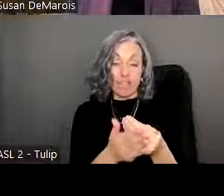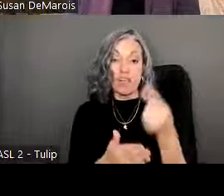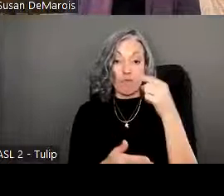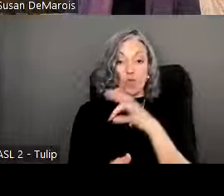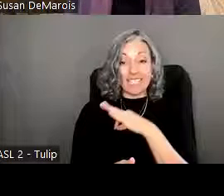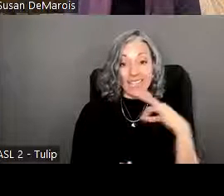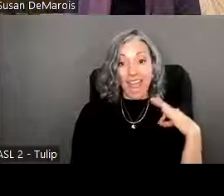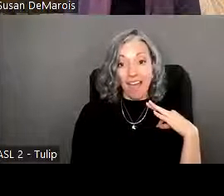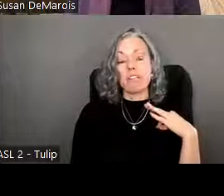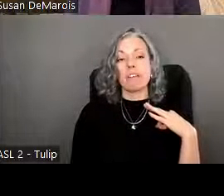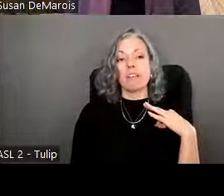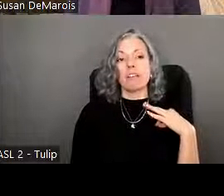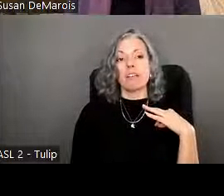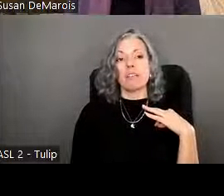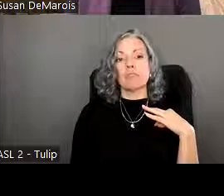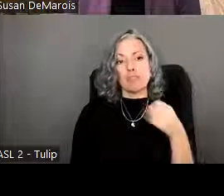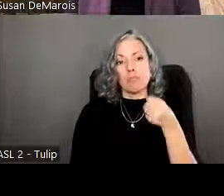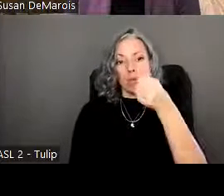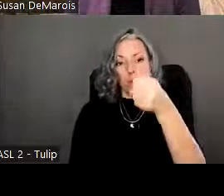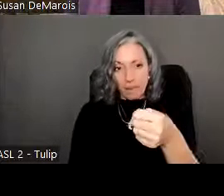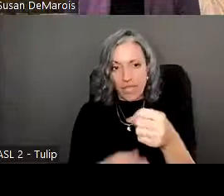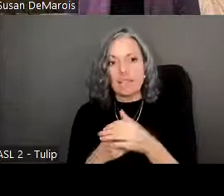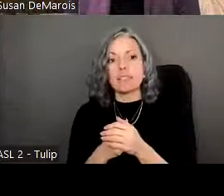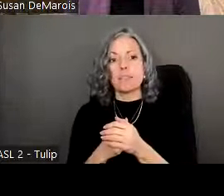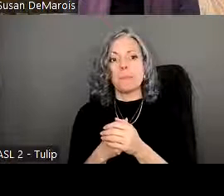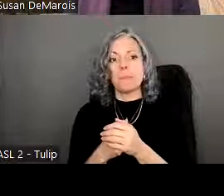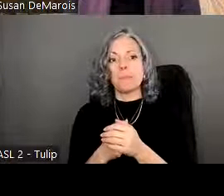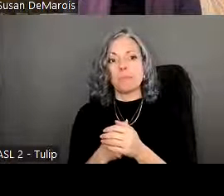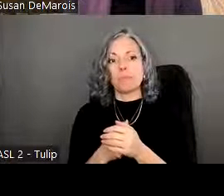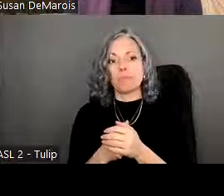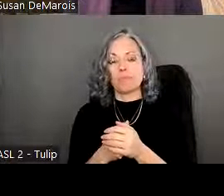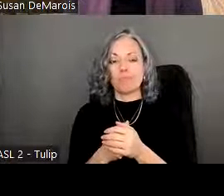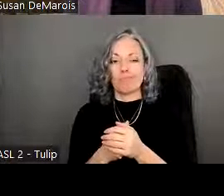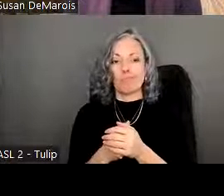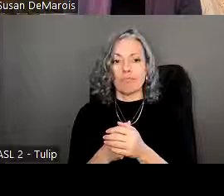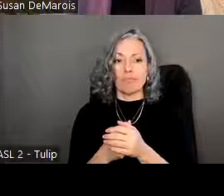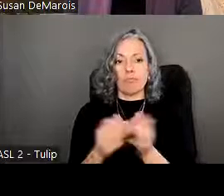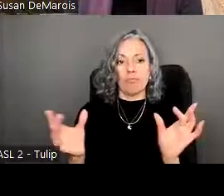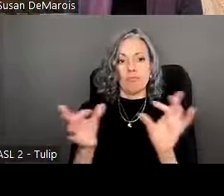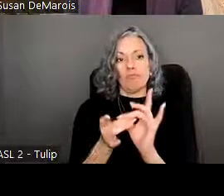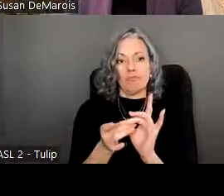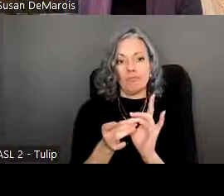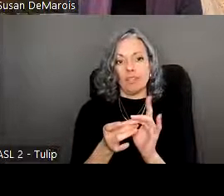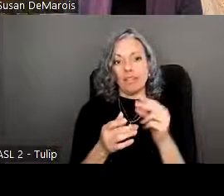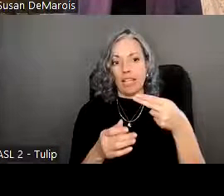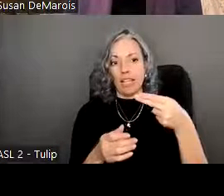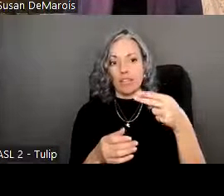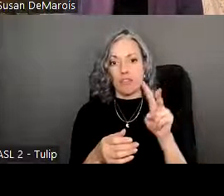and to put in place some mitigation